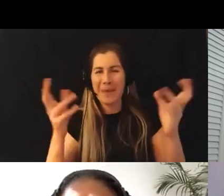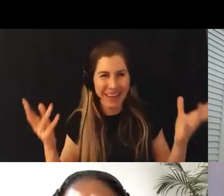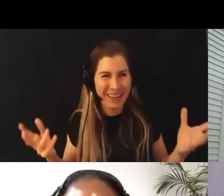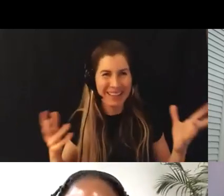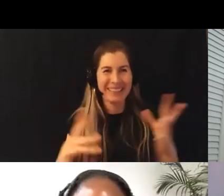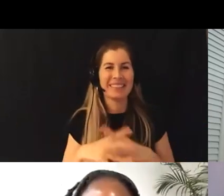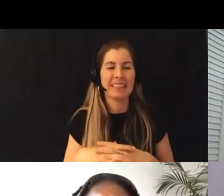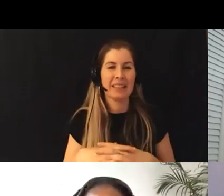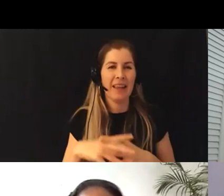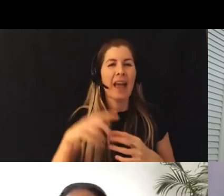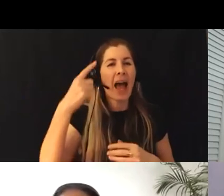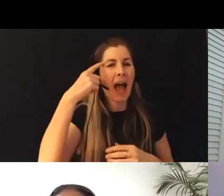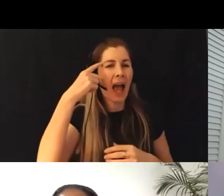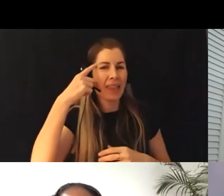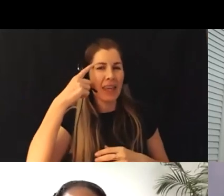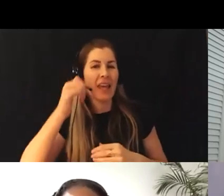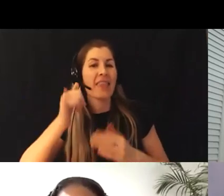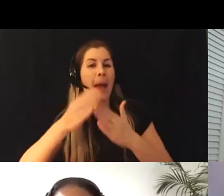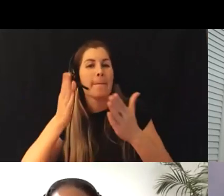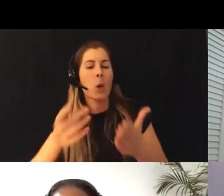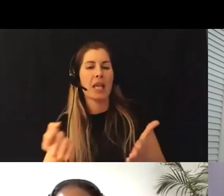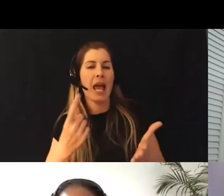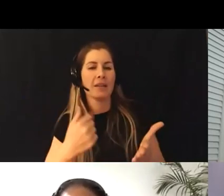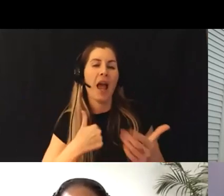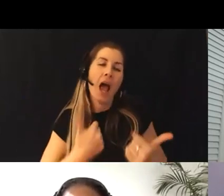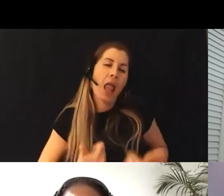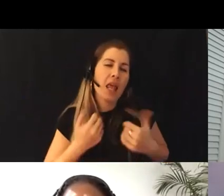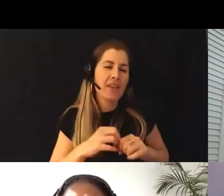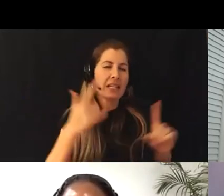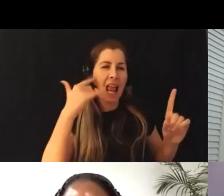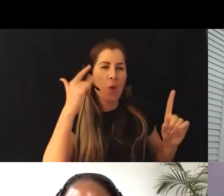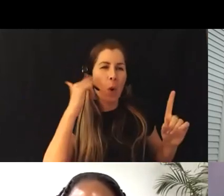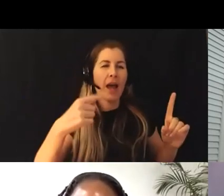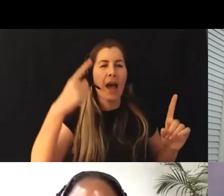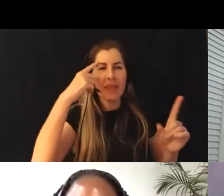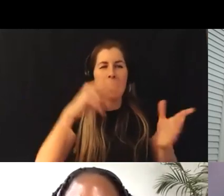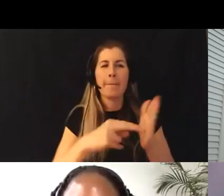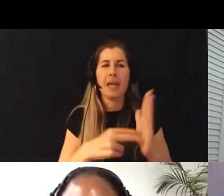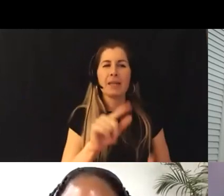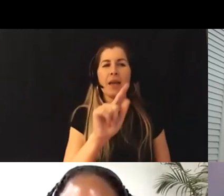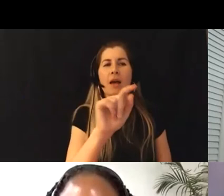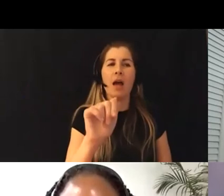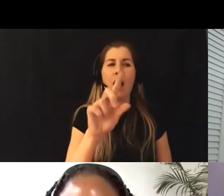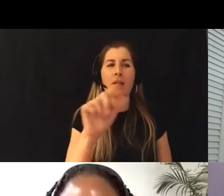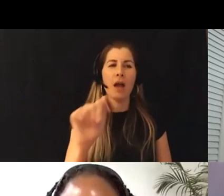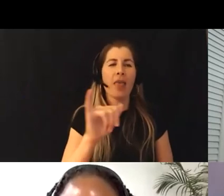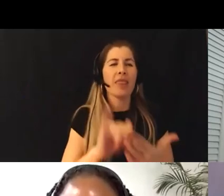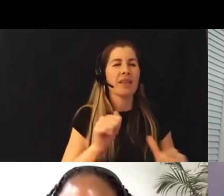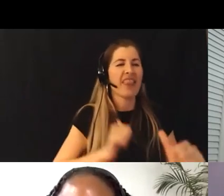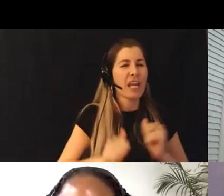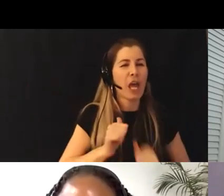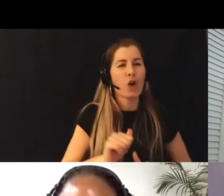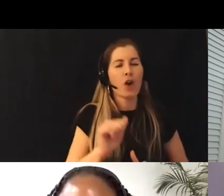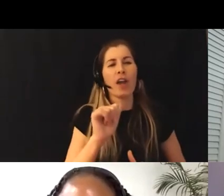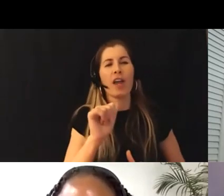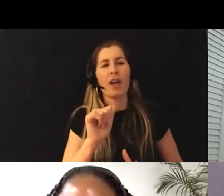I think what that person is talking about is actually, because I live in California, I think it's the TADA, which is the theater and arts credential,